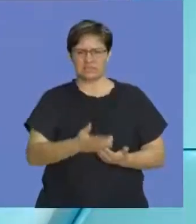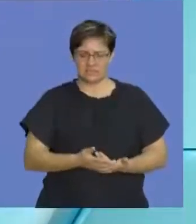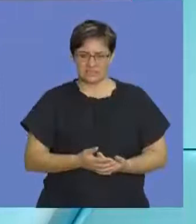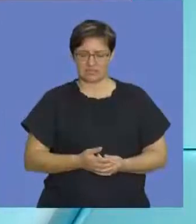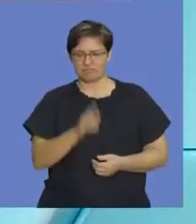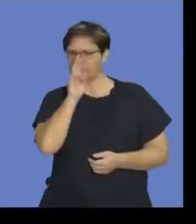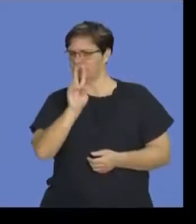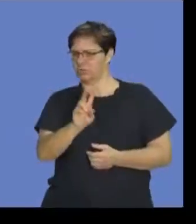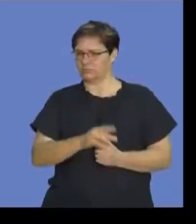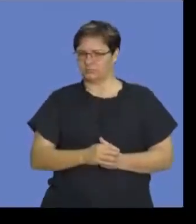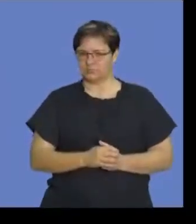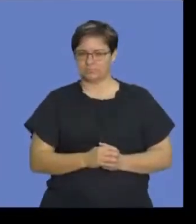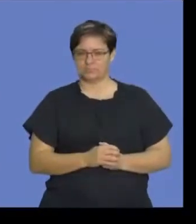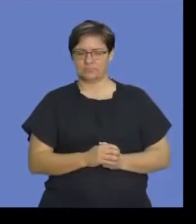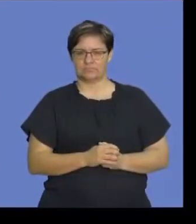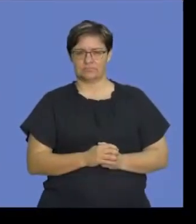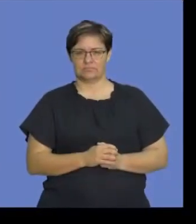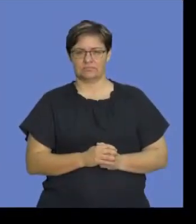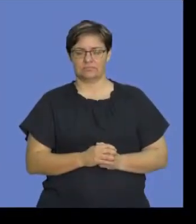here.